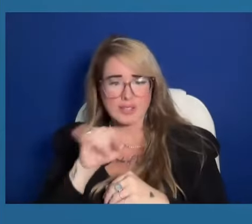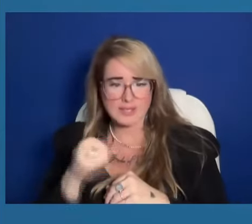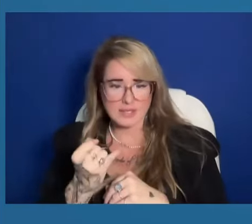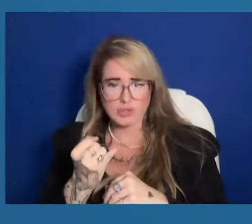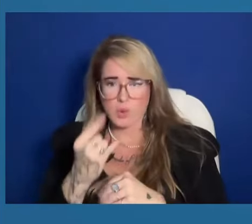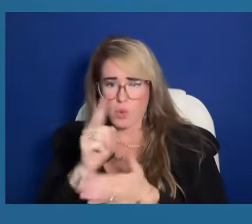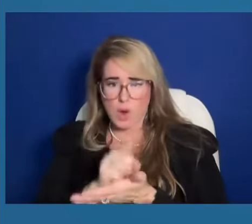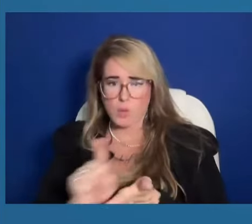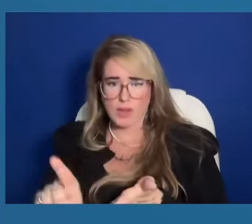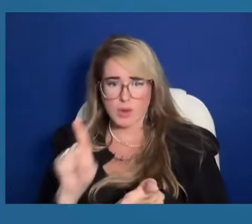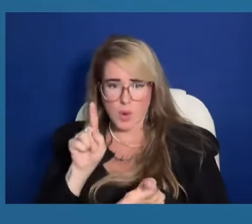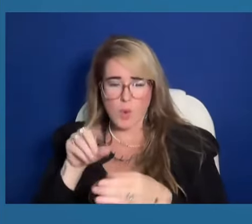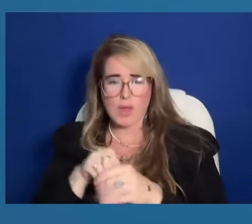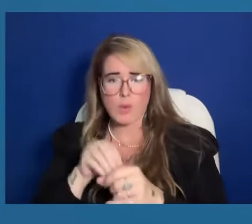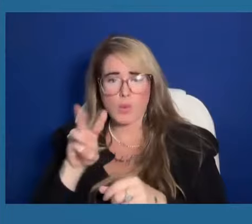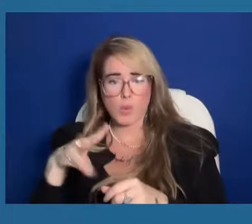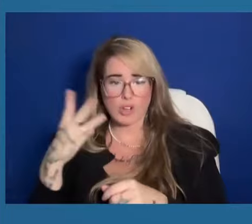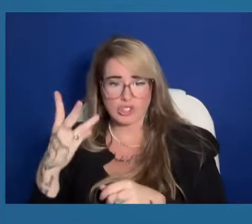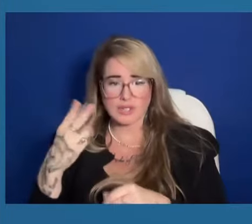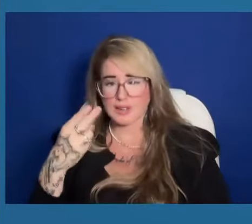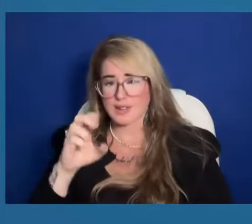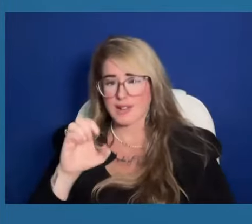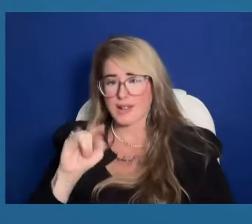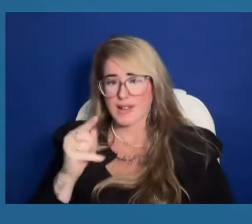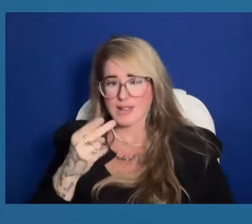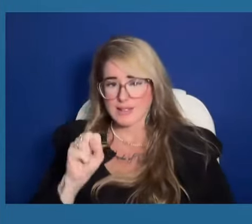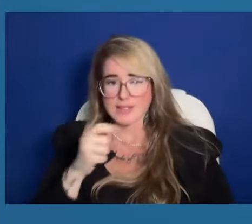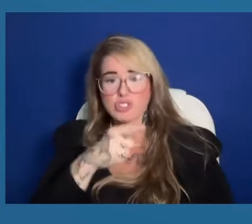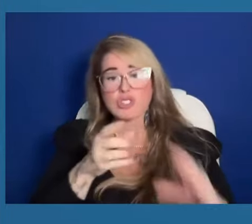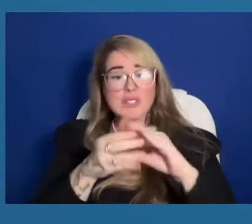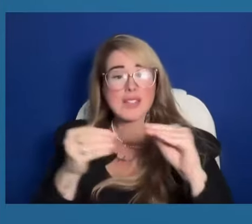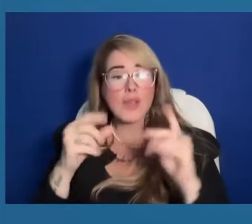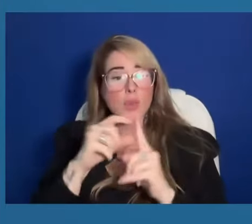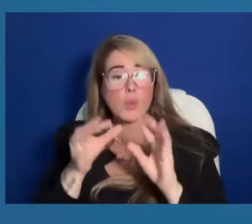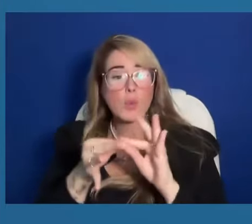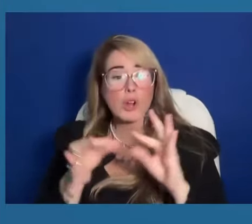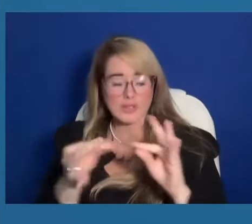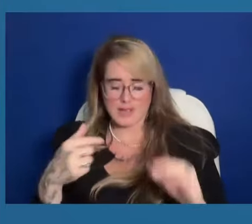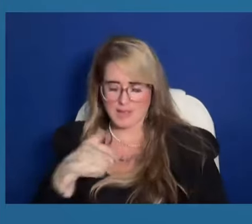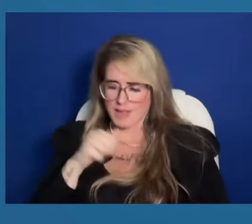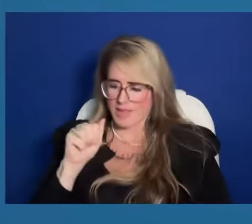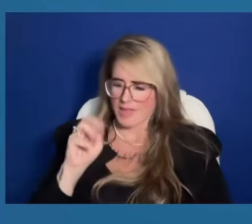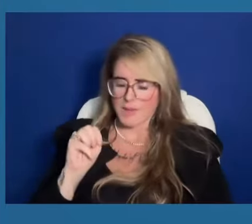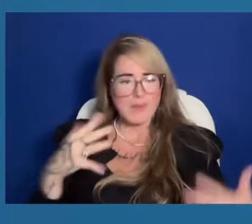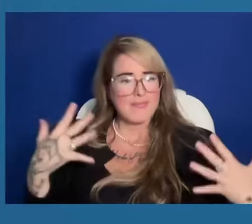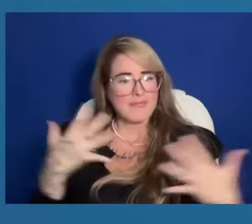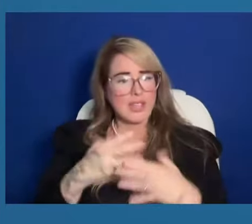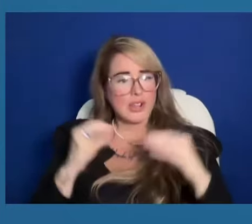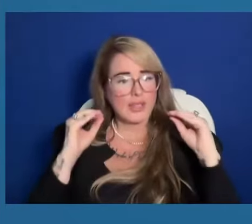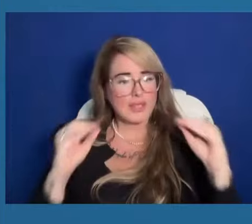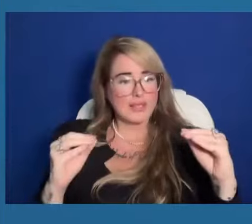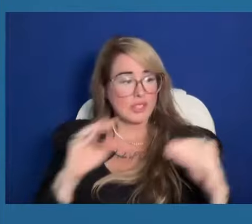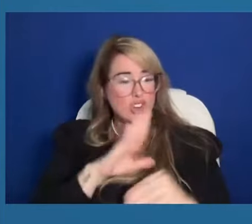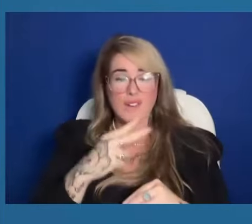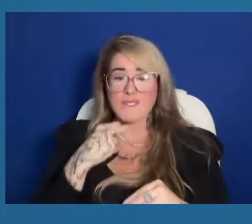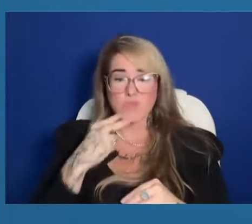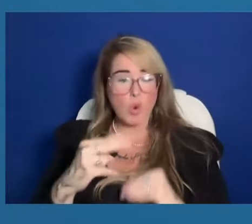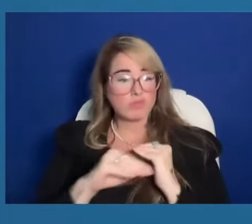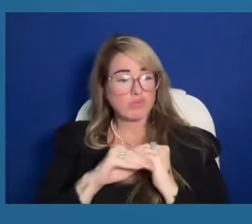week ago in Washington Heights when she said the words, "I am fearless," and her voice did not